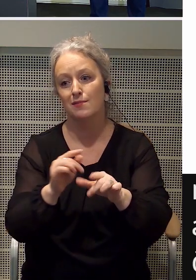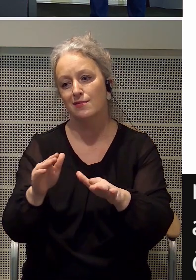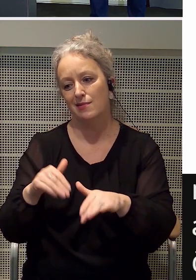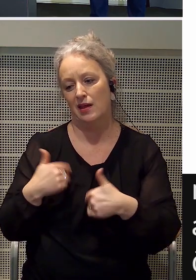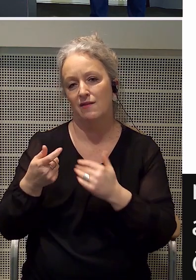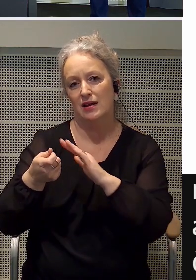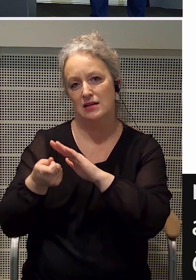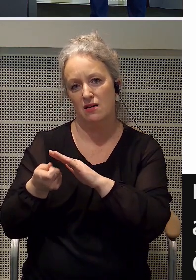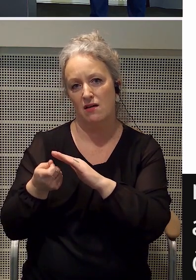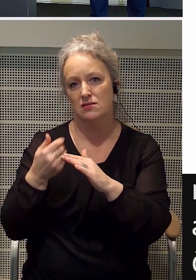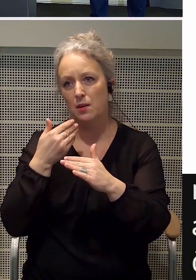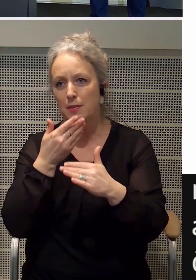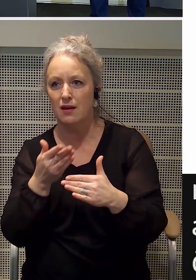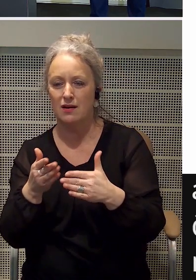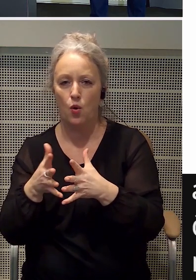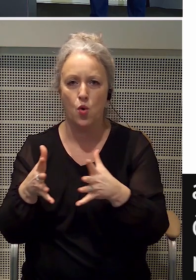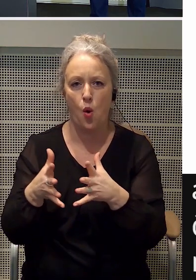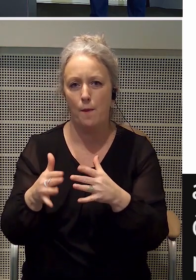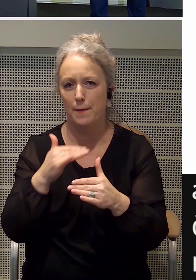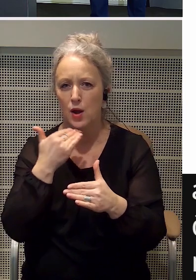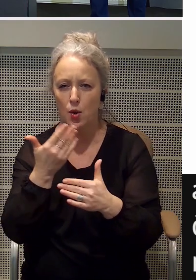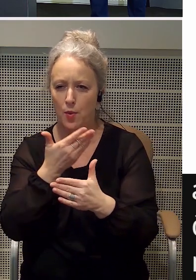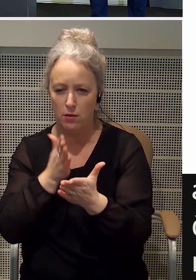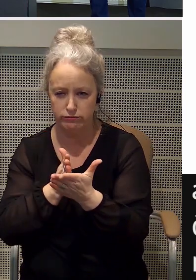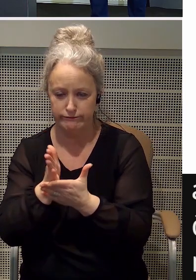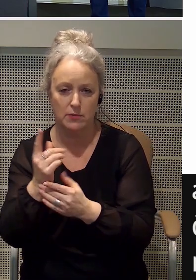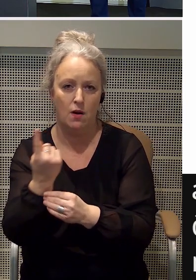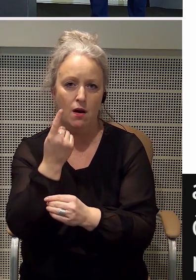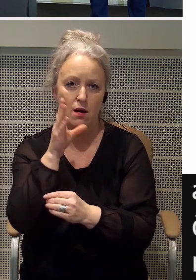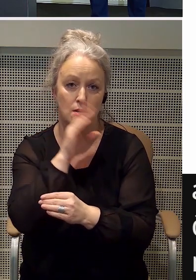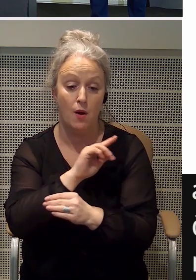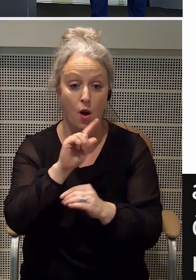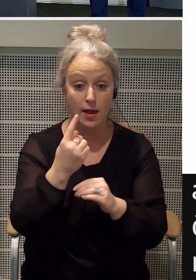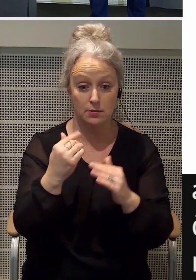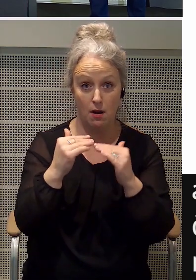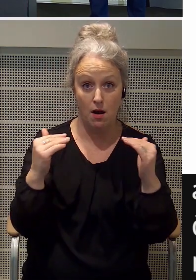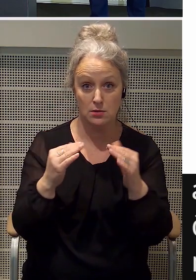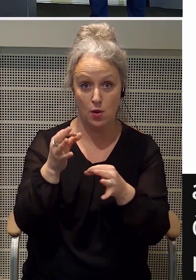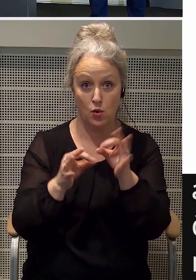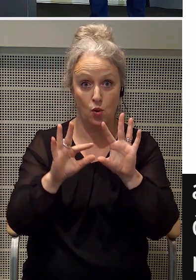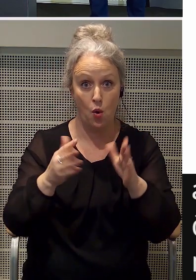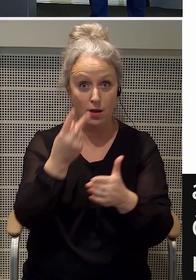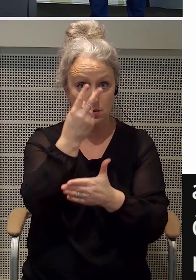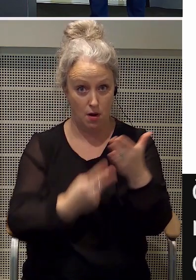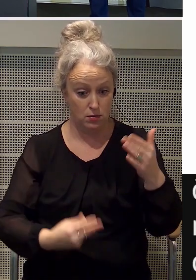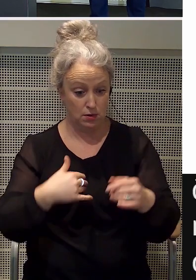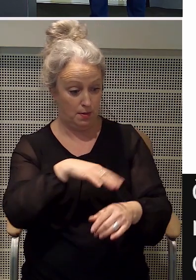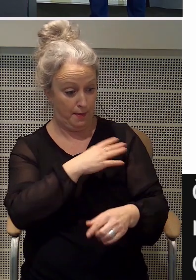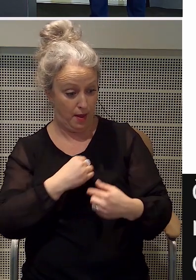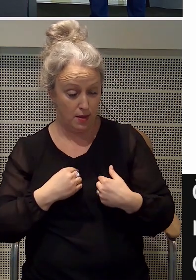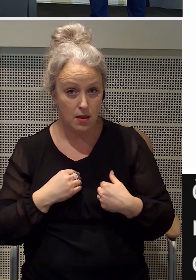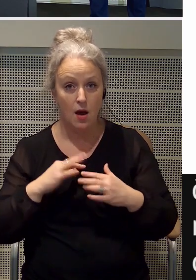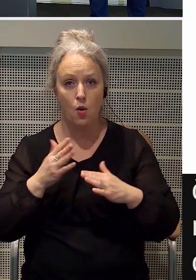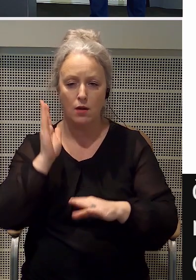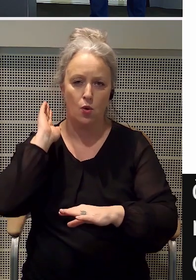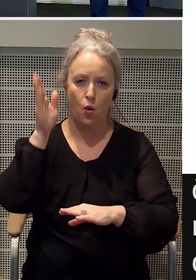judicial level, and the lawyer of the other party admitted that there